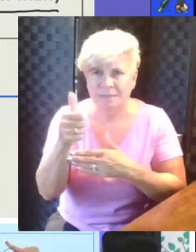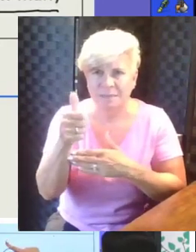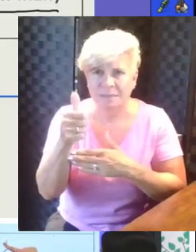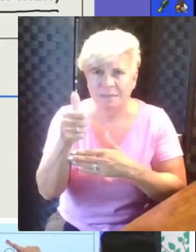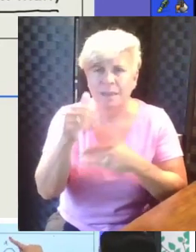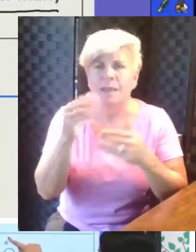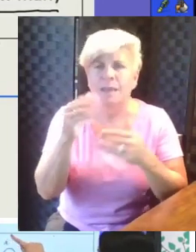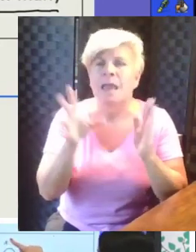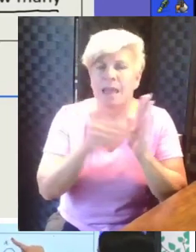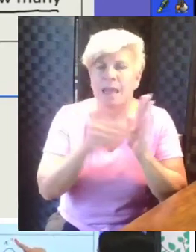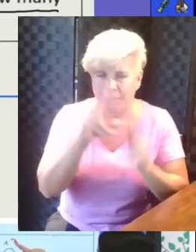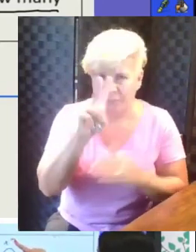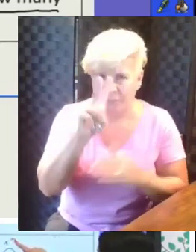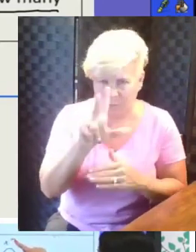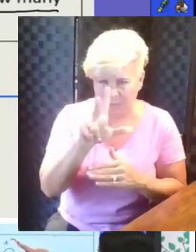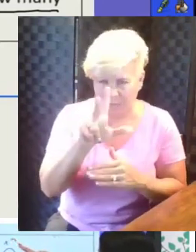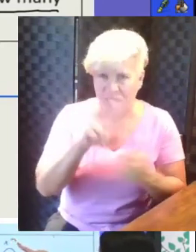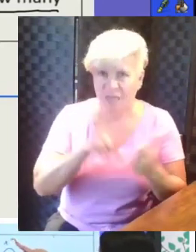A jump of 3.